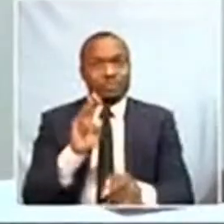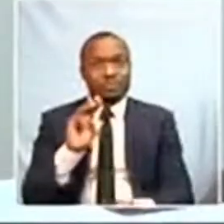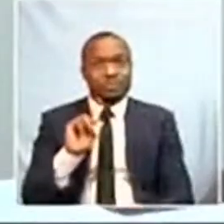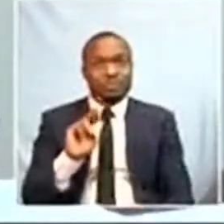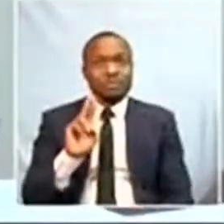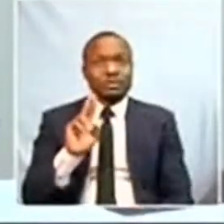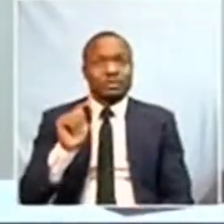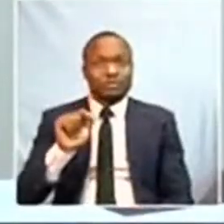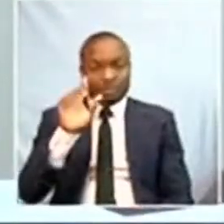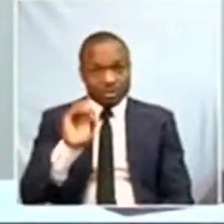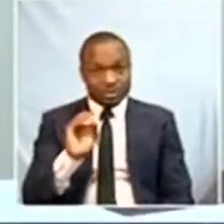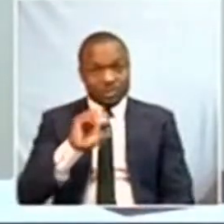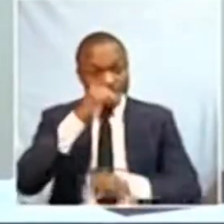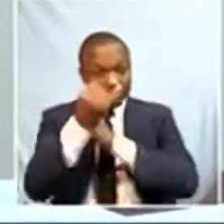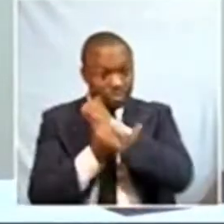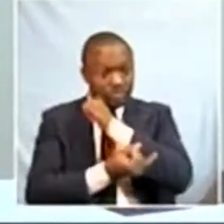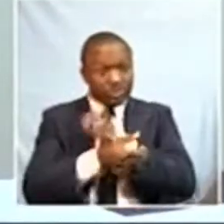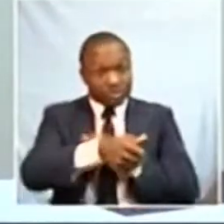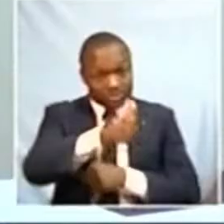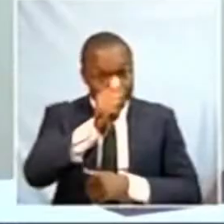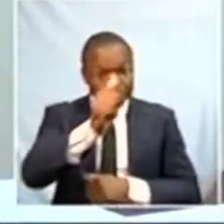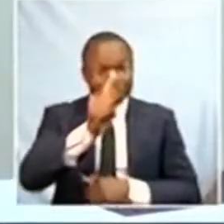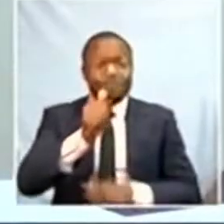Mutero, as you introduce yourself, sir.